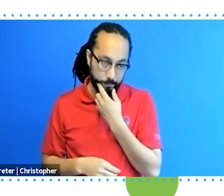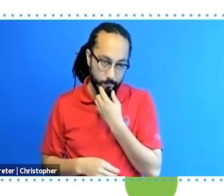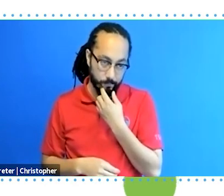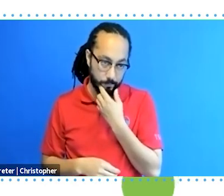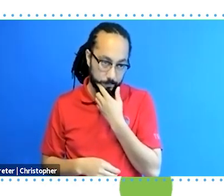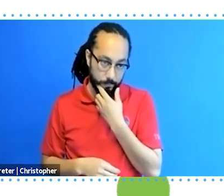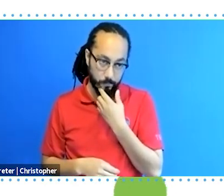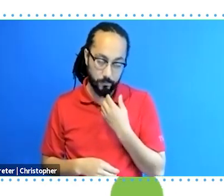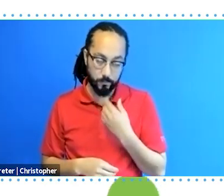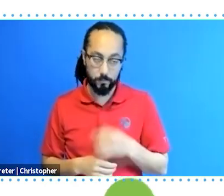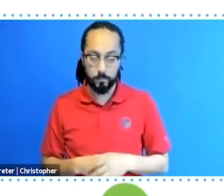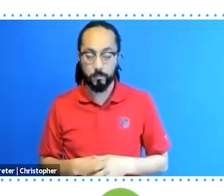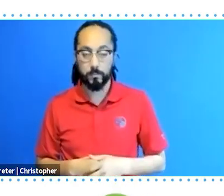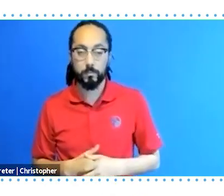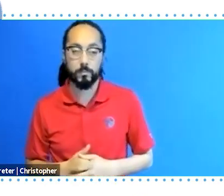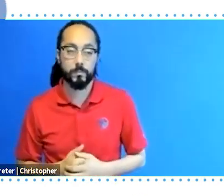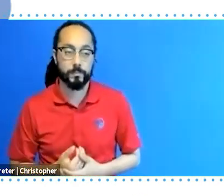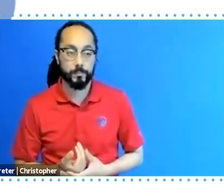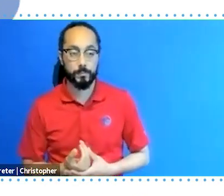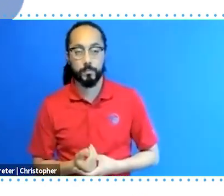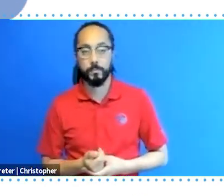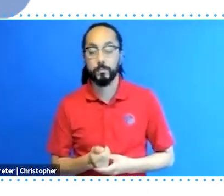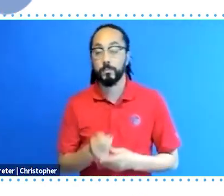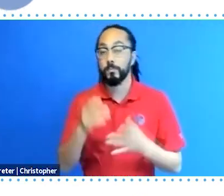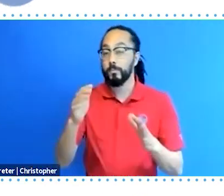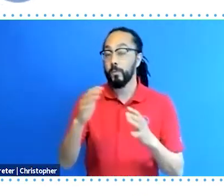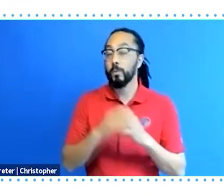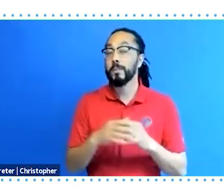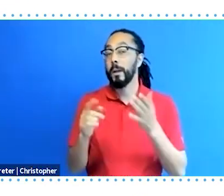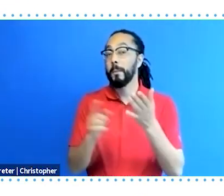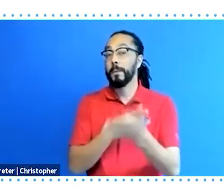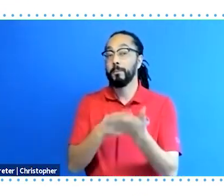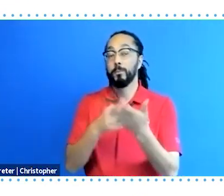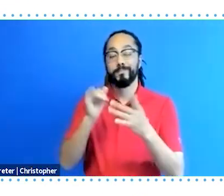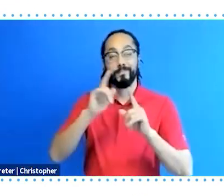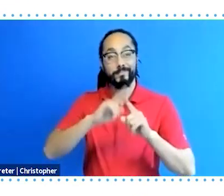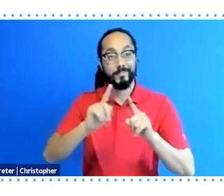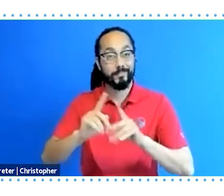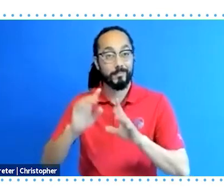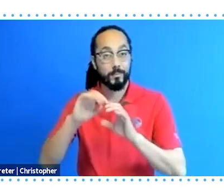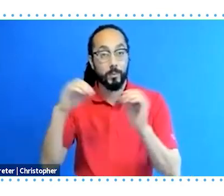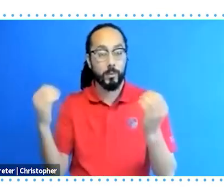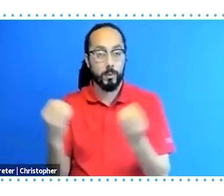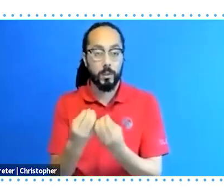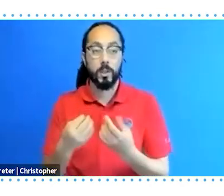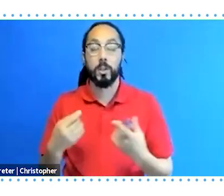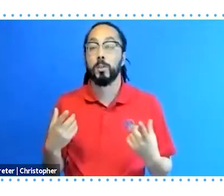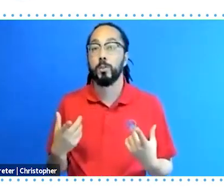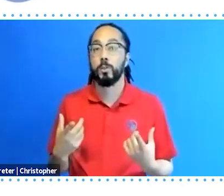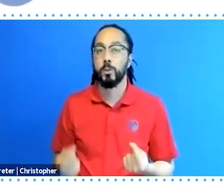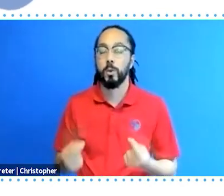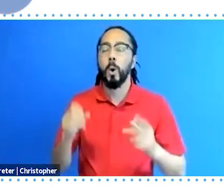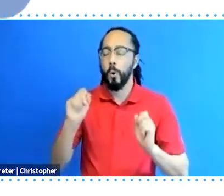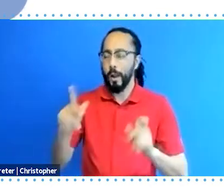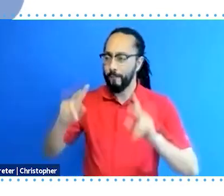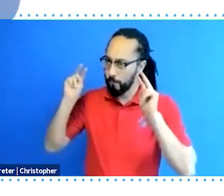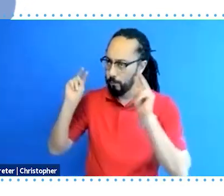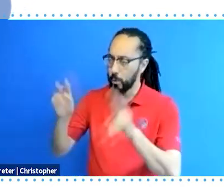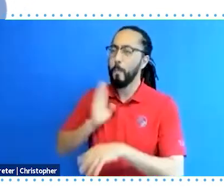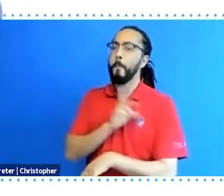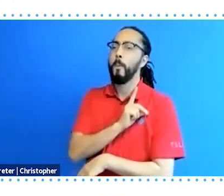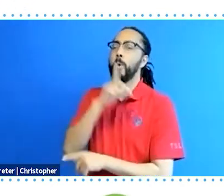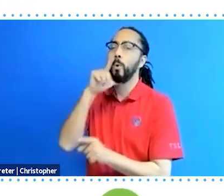And with organizations, sometimes, we might kind of jump to, well, let's look at our board composition. Let's look at a